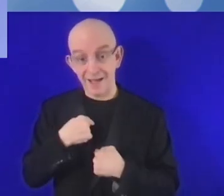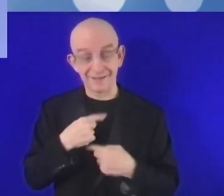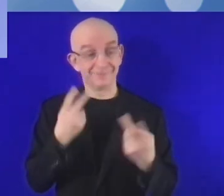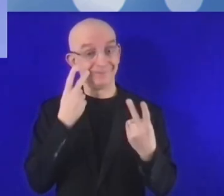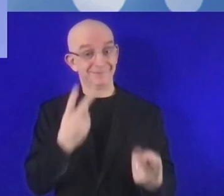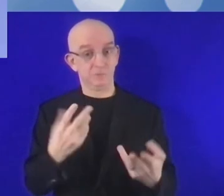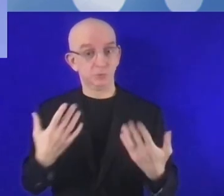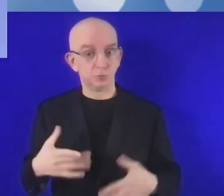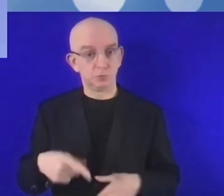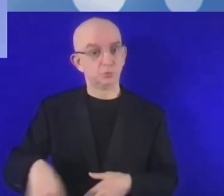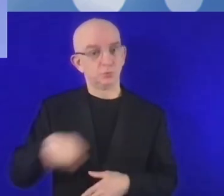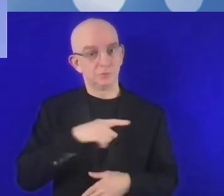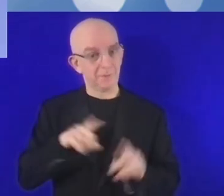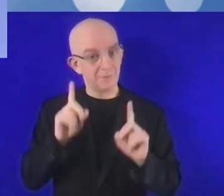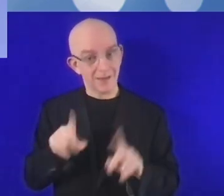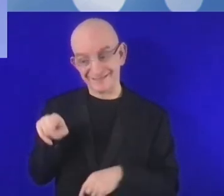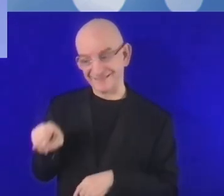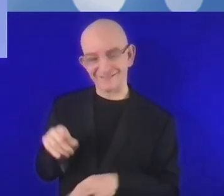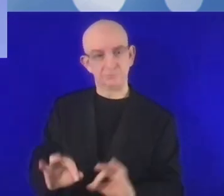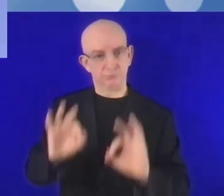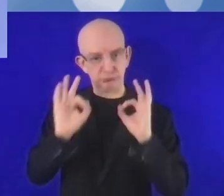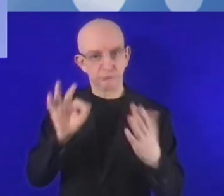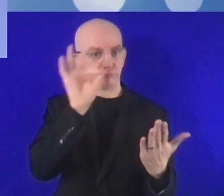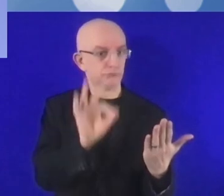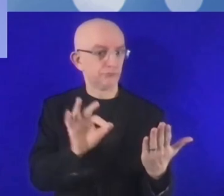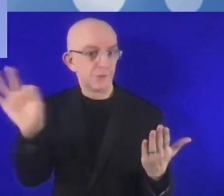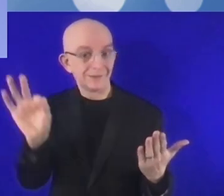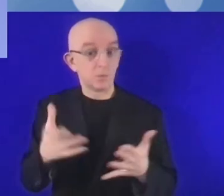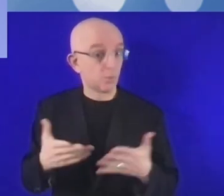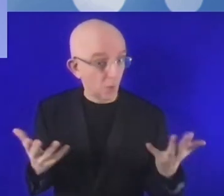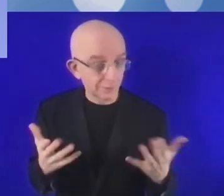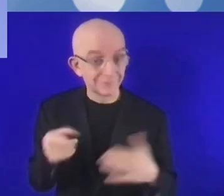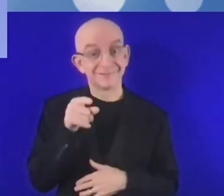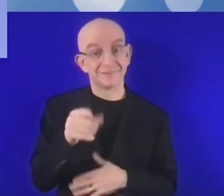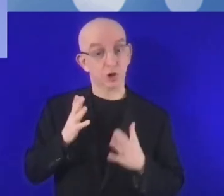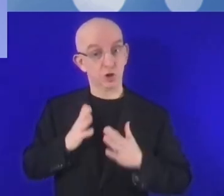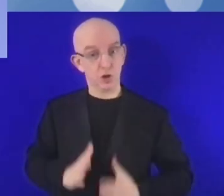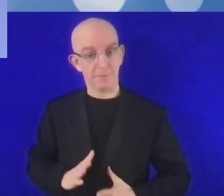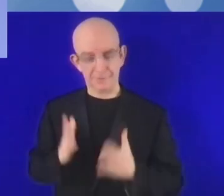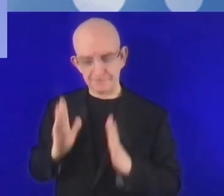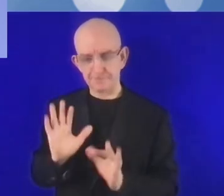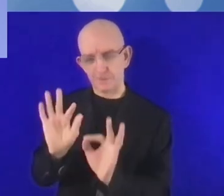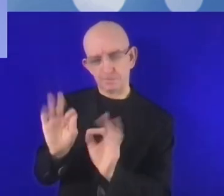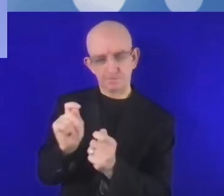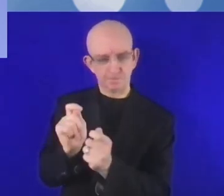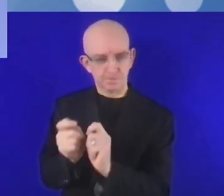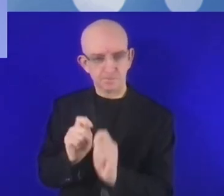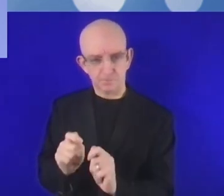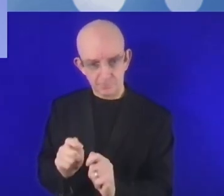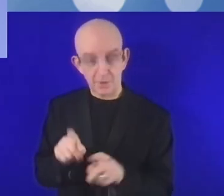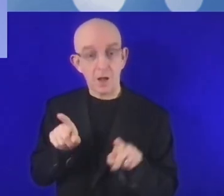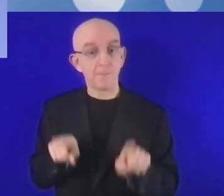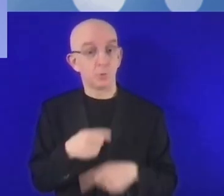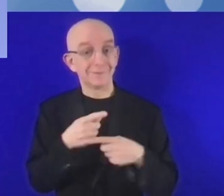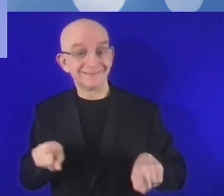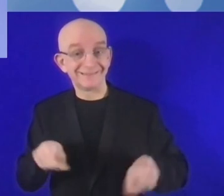and musical quality is a layer that isn't used much or not at all in that transformation,